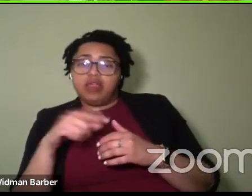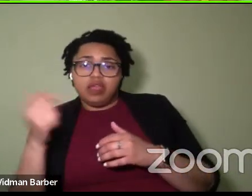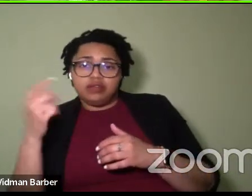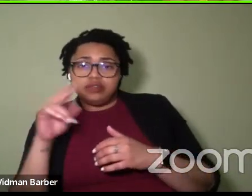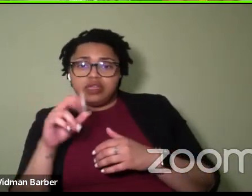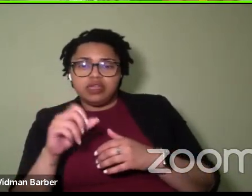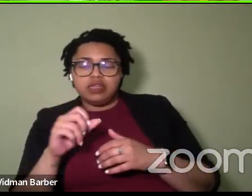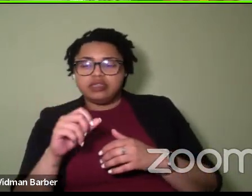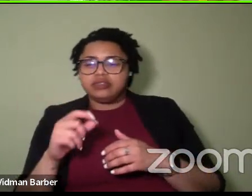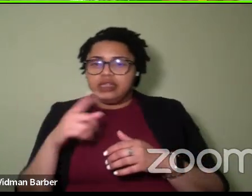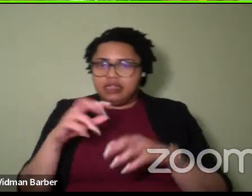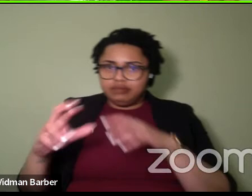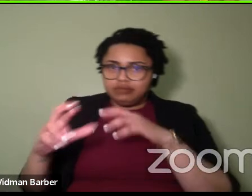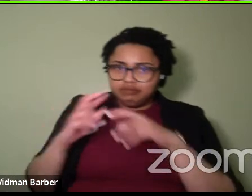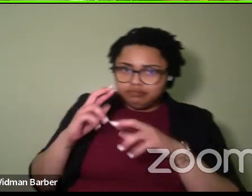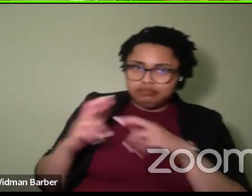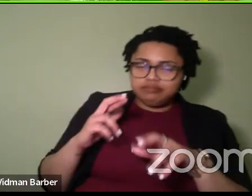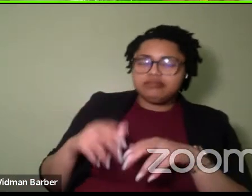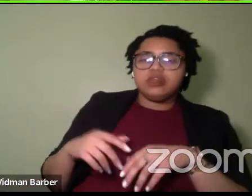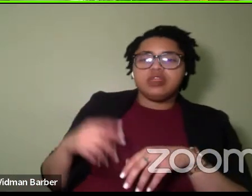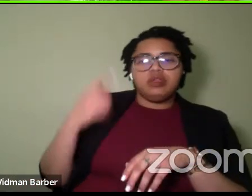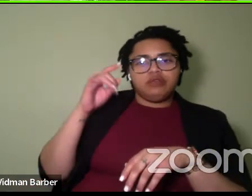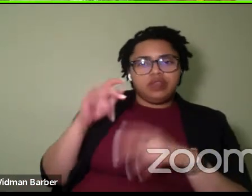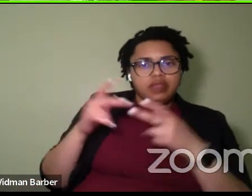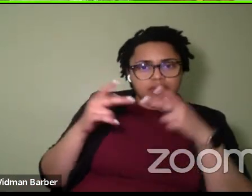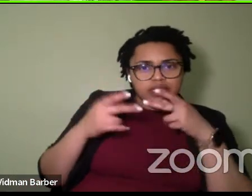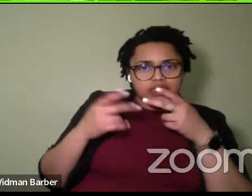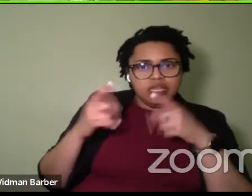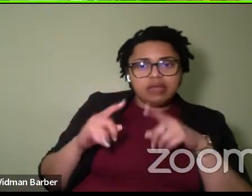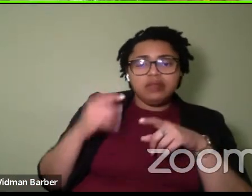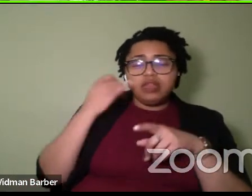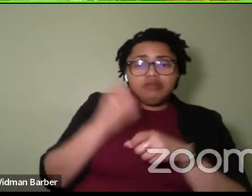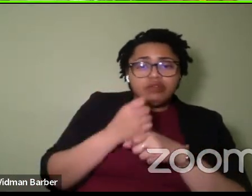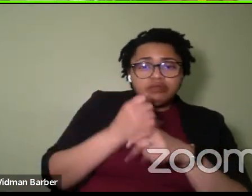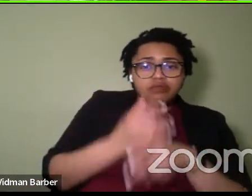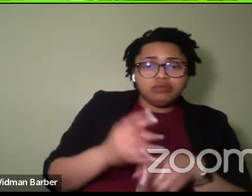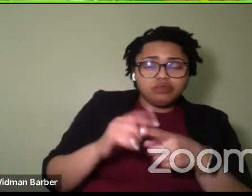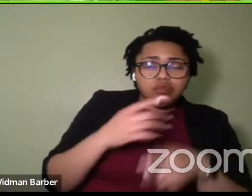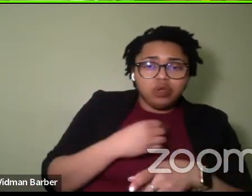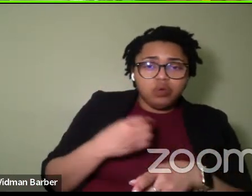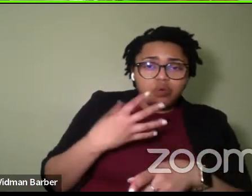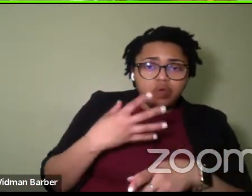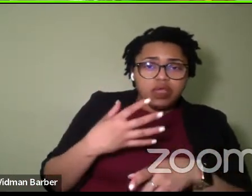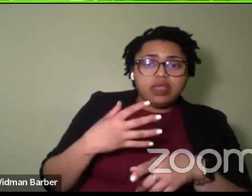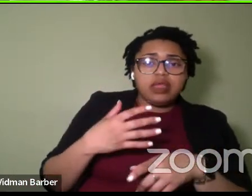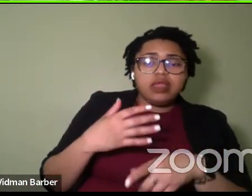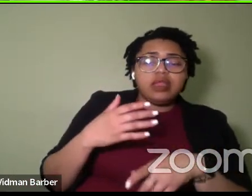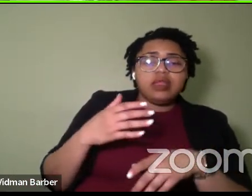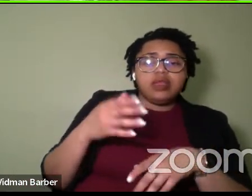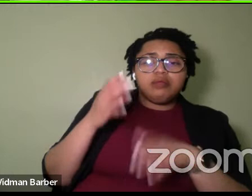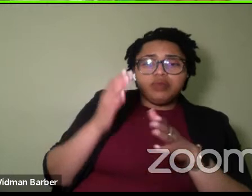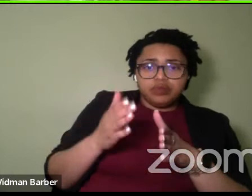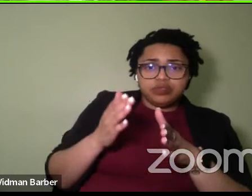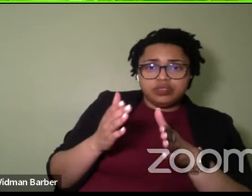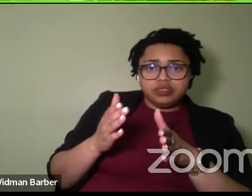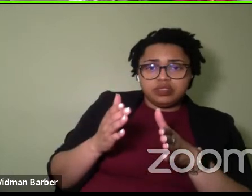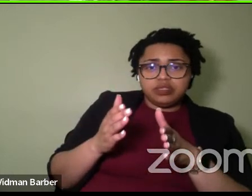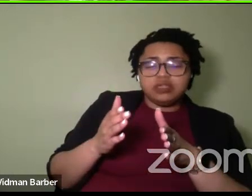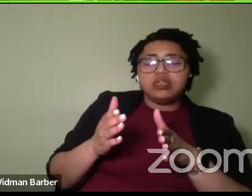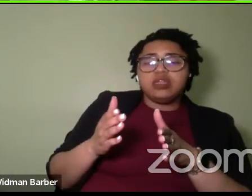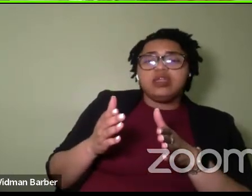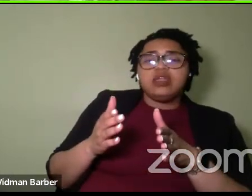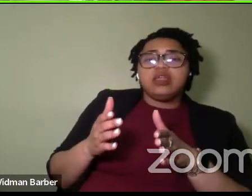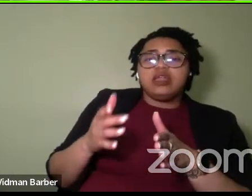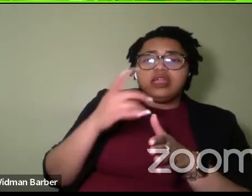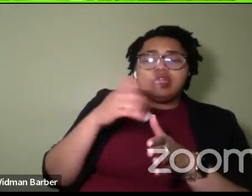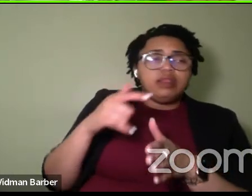respective spaces, in order for us to bend to a white colleague, we kind of have to educate them as to why was this a microaggression, right? And when we